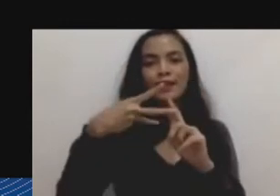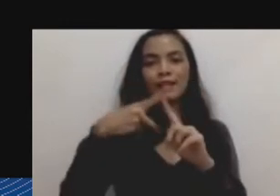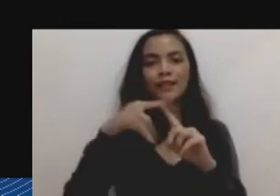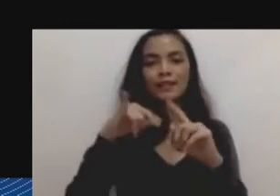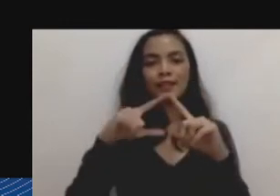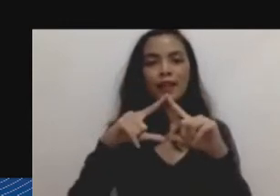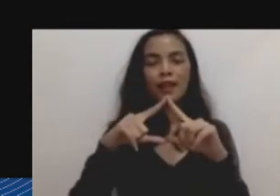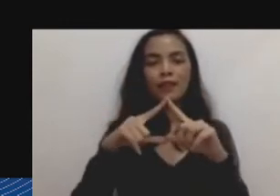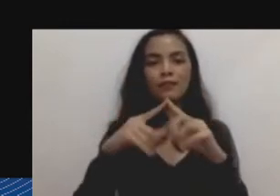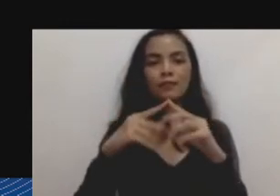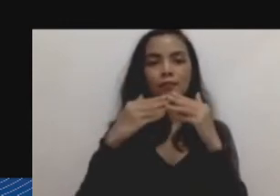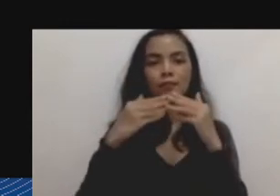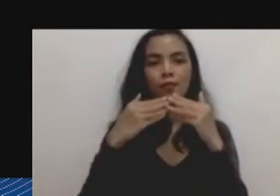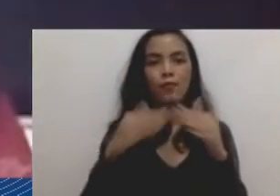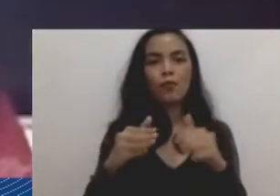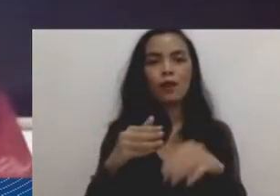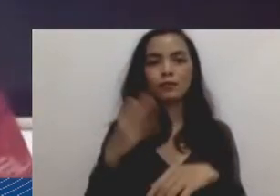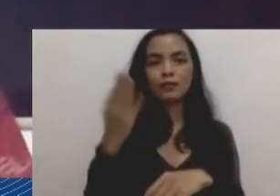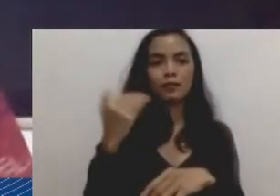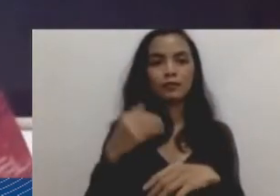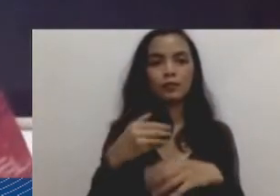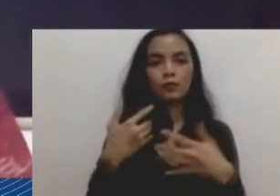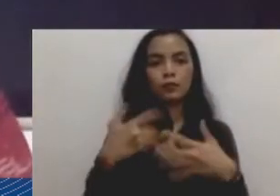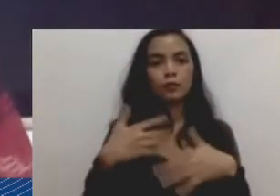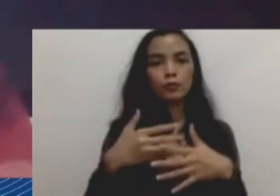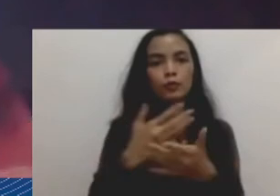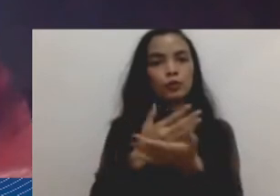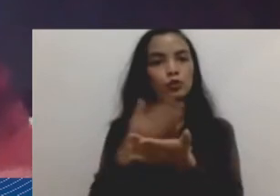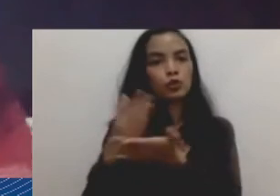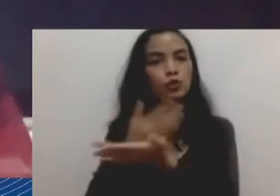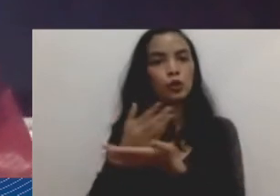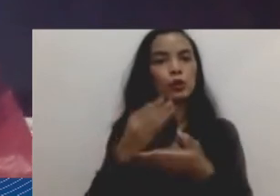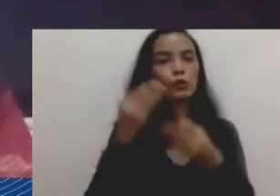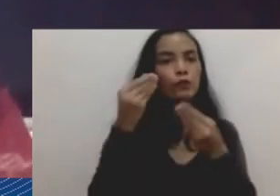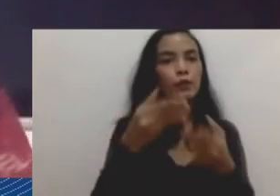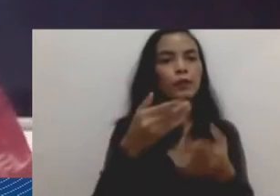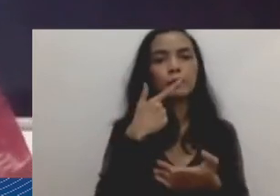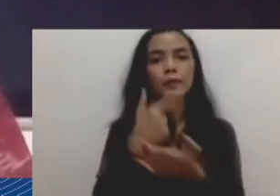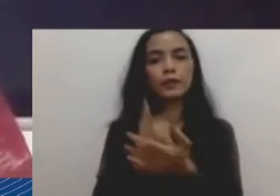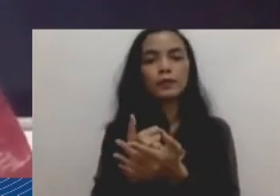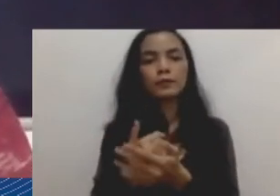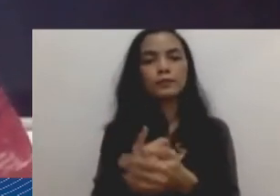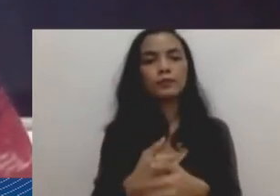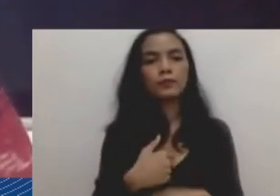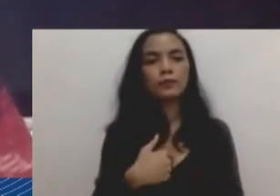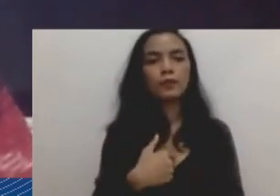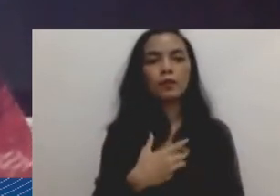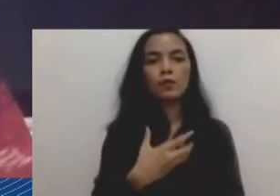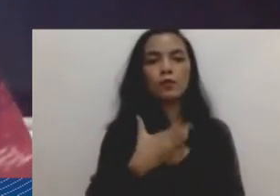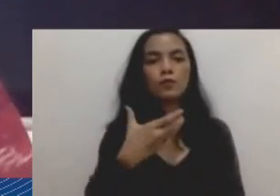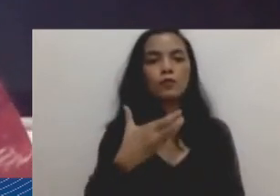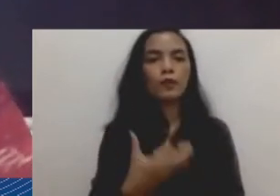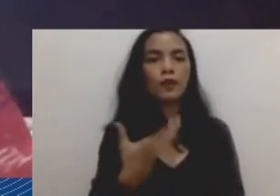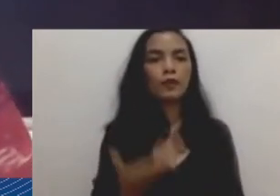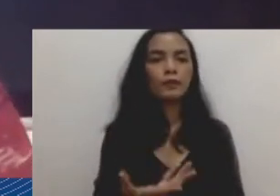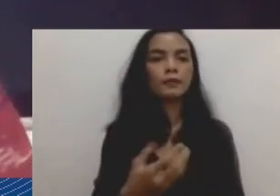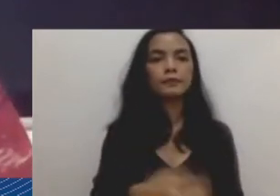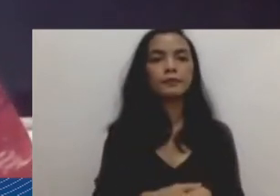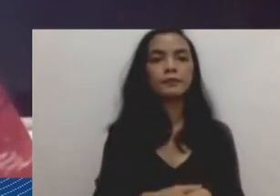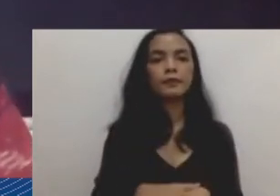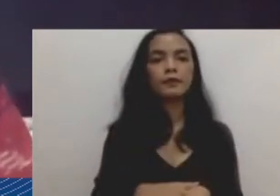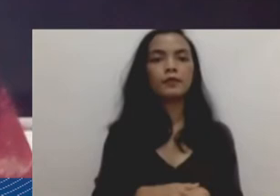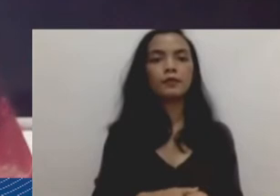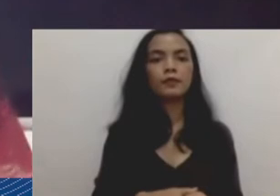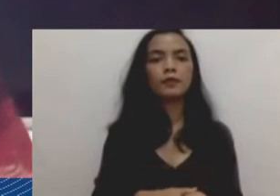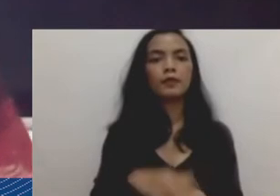opening information that you share with us. And one thing that I highlighted from your presentation is there is still a culture